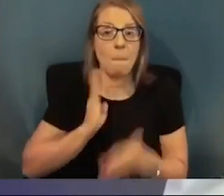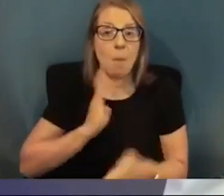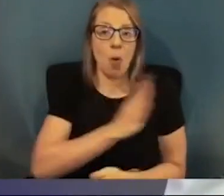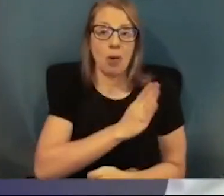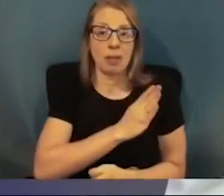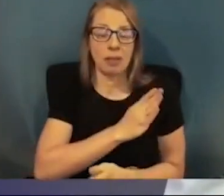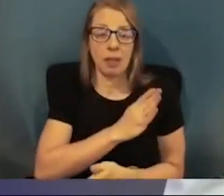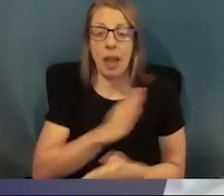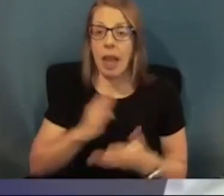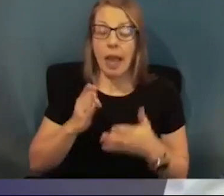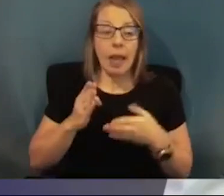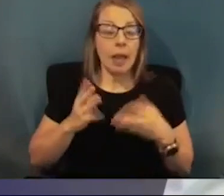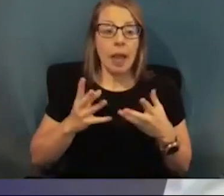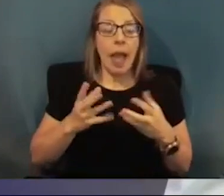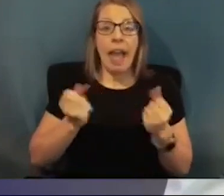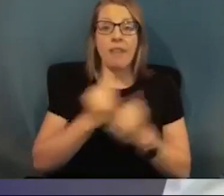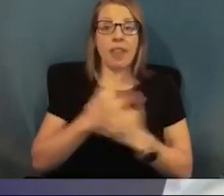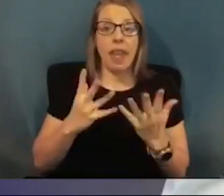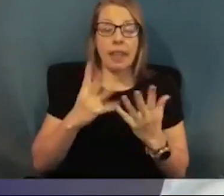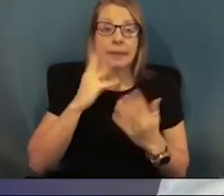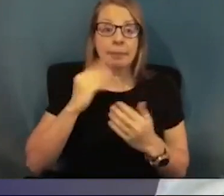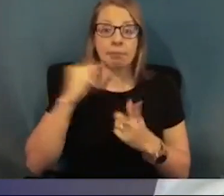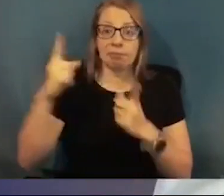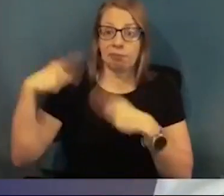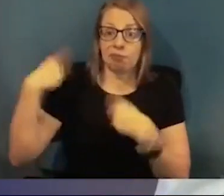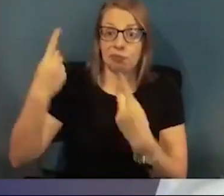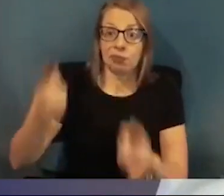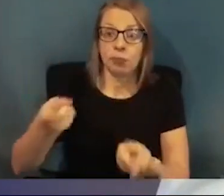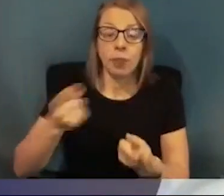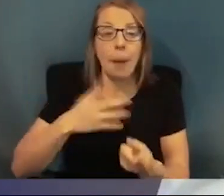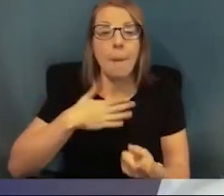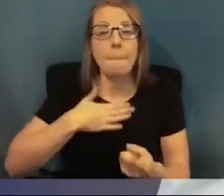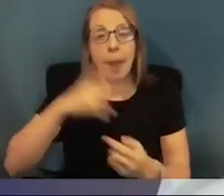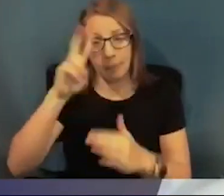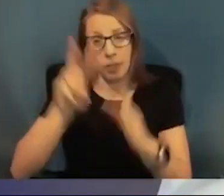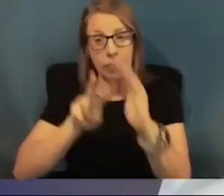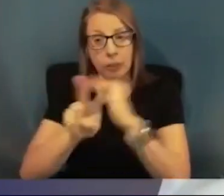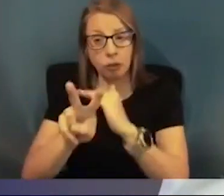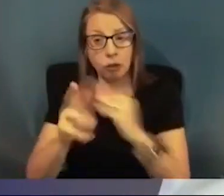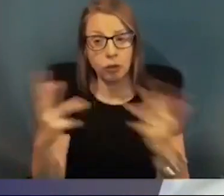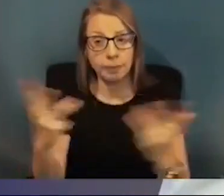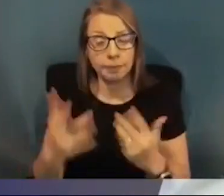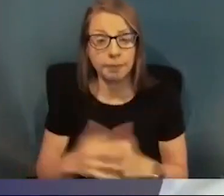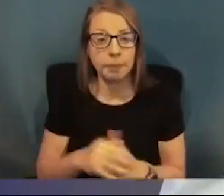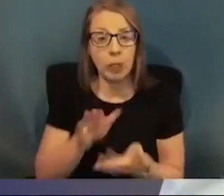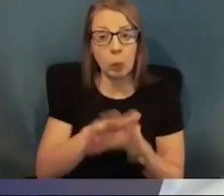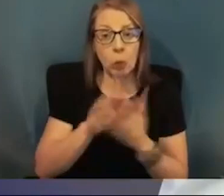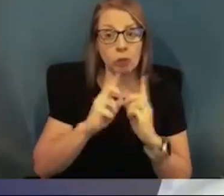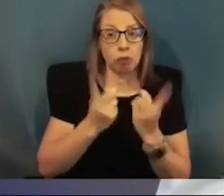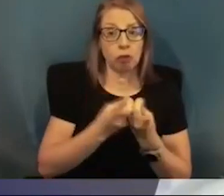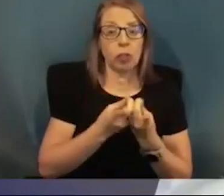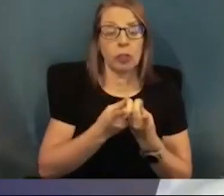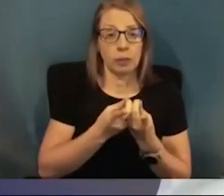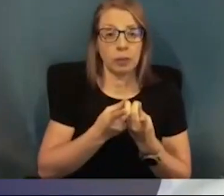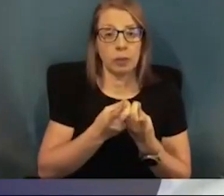everything we've gone through. I think my prediction is that school districts will go into the fall with